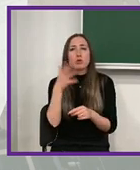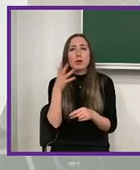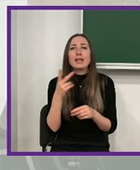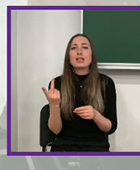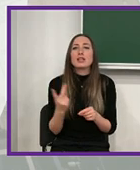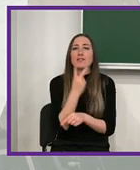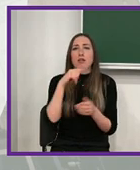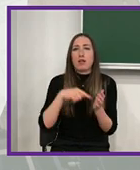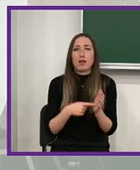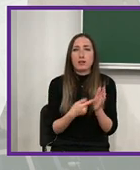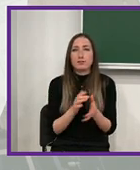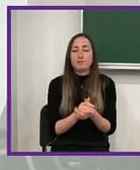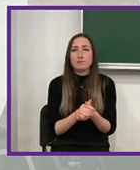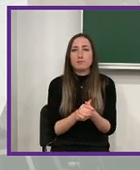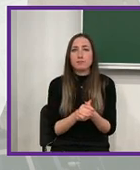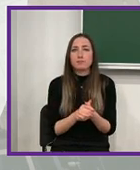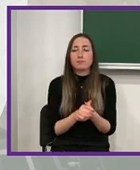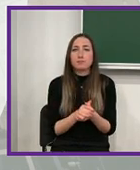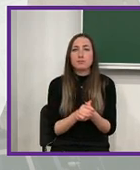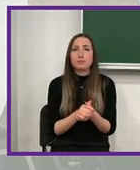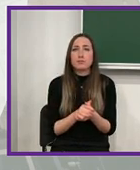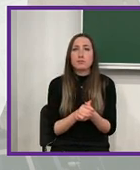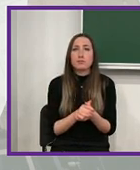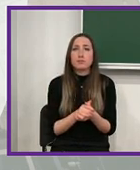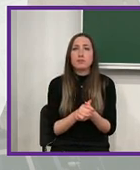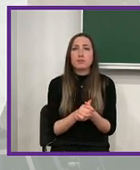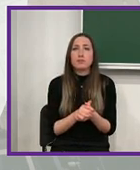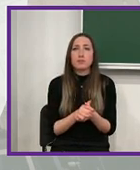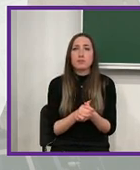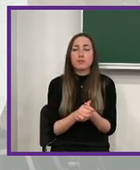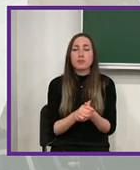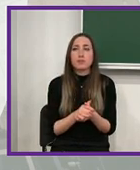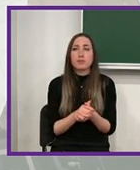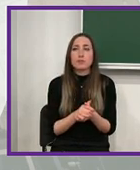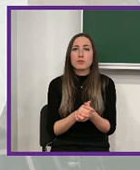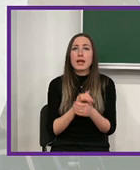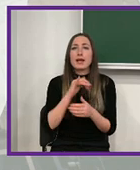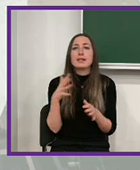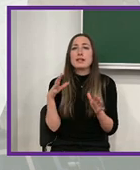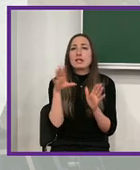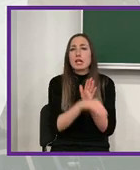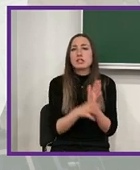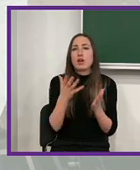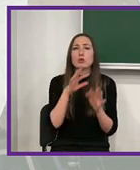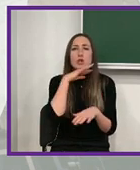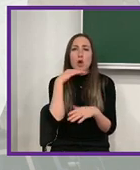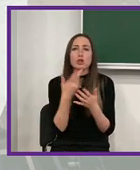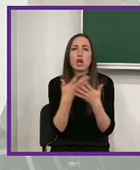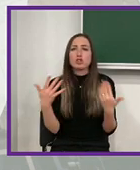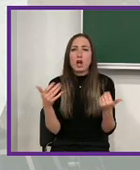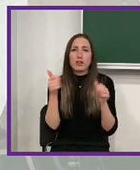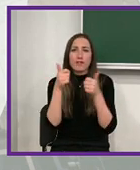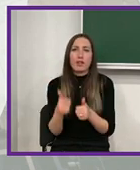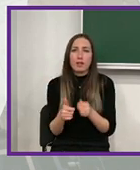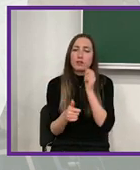And the level of engagement, I mean, engaging in stakeholder engagement can really take different forms. It can be an issue of just talking to